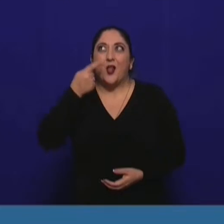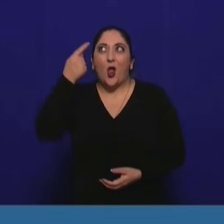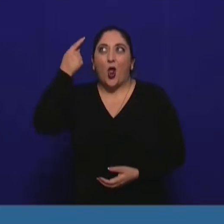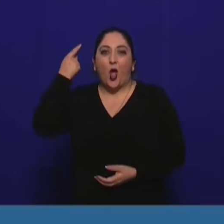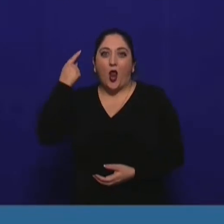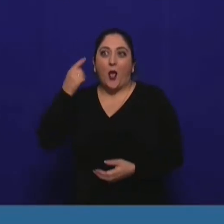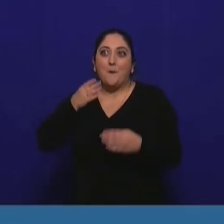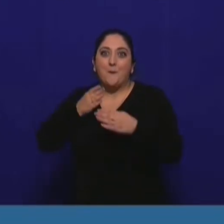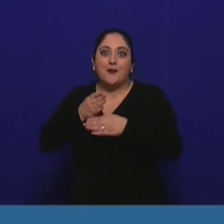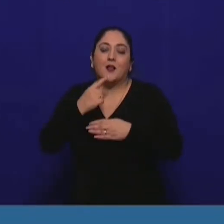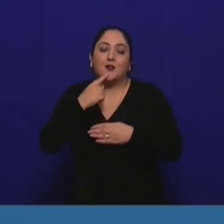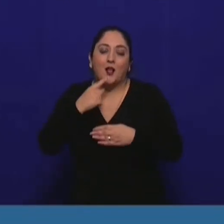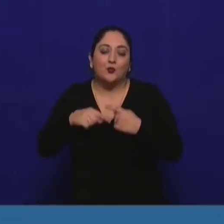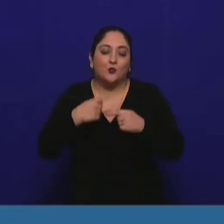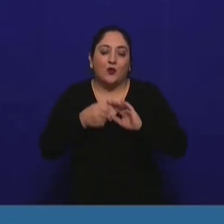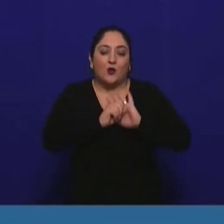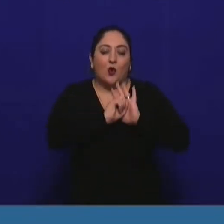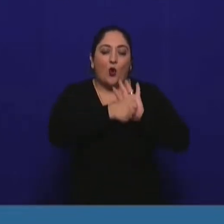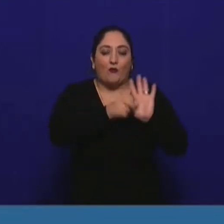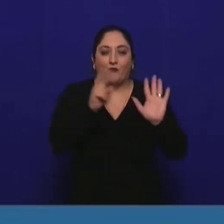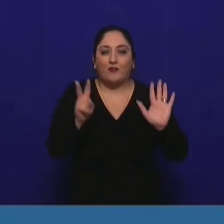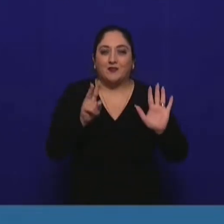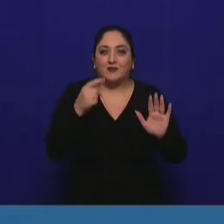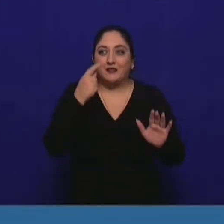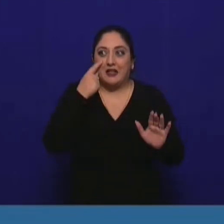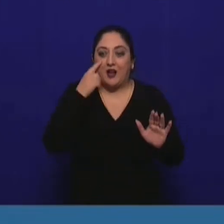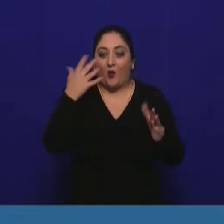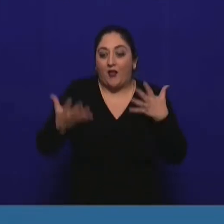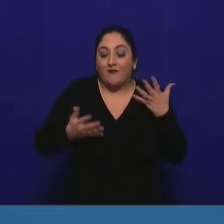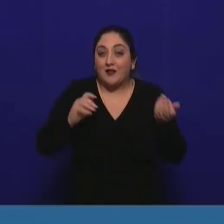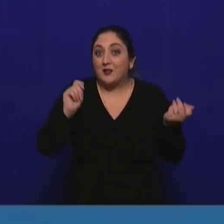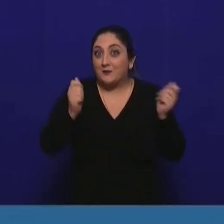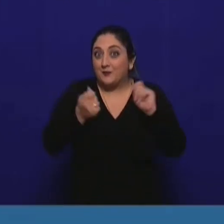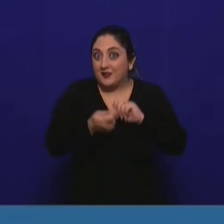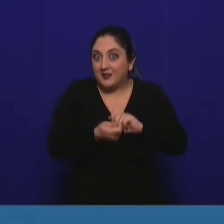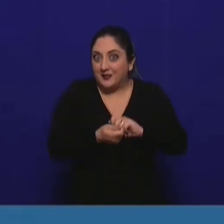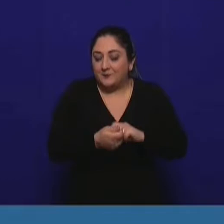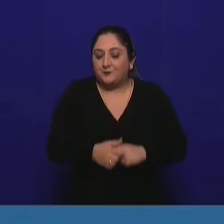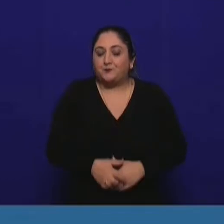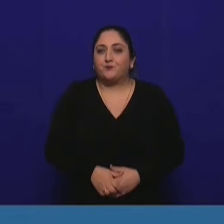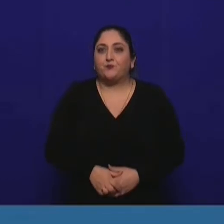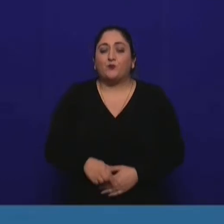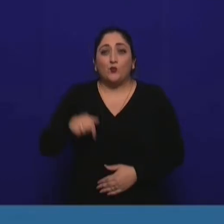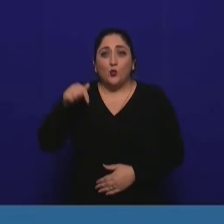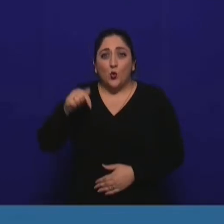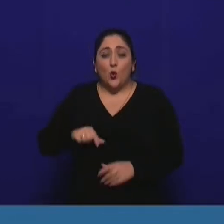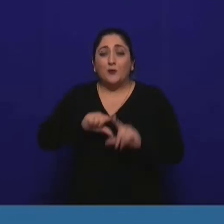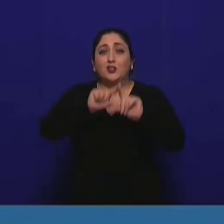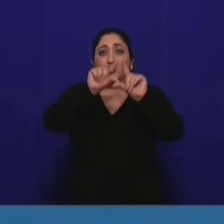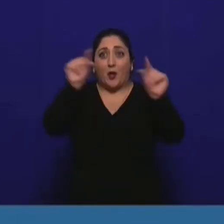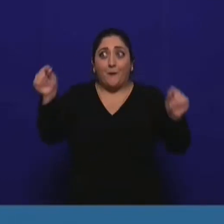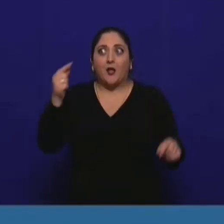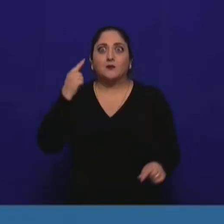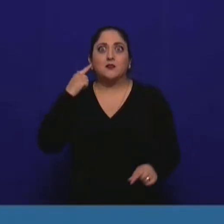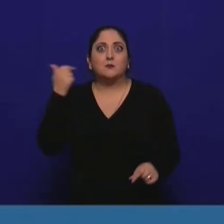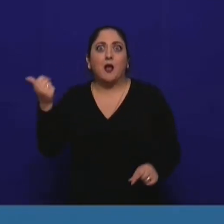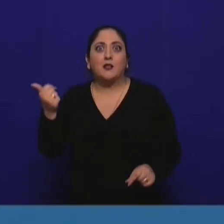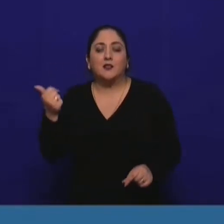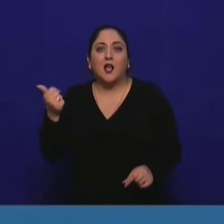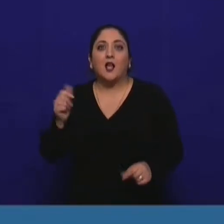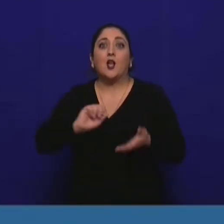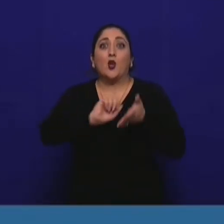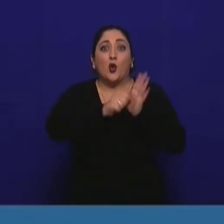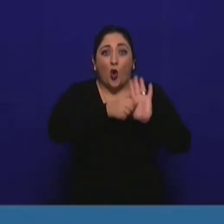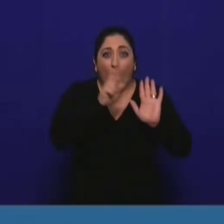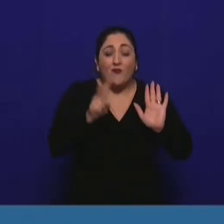nitkellmu fuq dan il-virus u wkoll varjanti ġodda l-aħbar ukoll illum li l-Ġappun hemm varjant ġdid li huwa taħlita